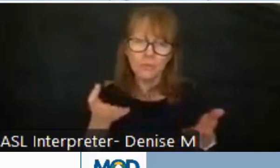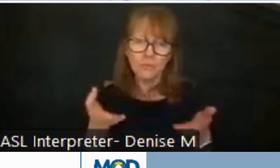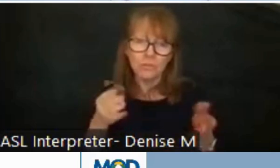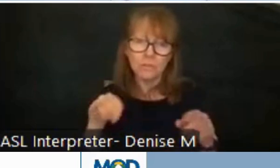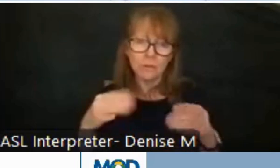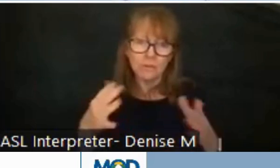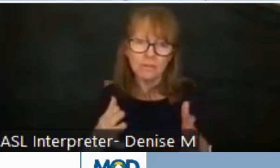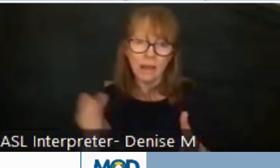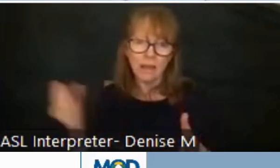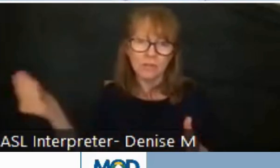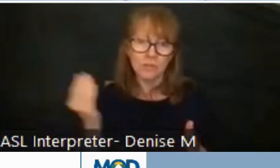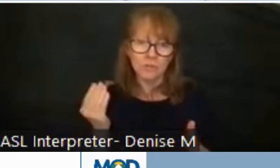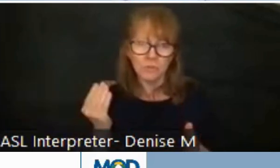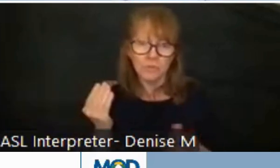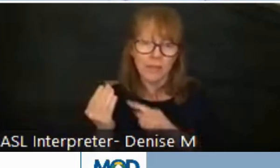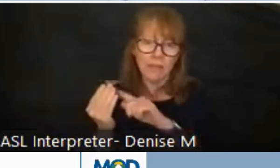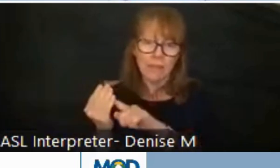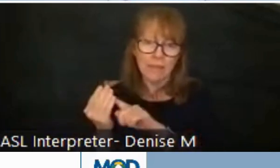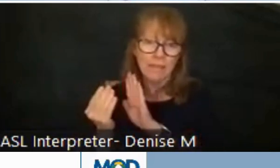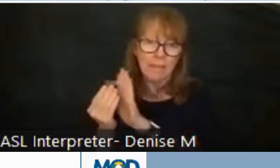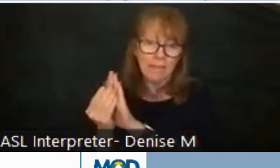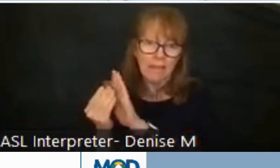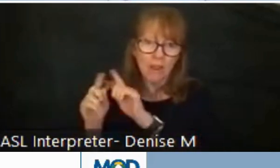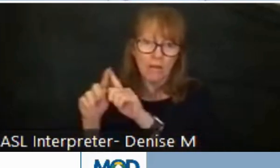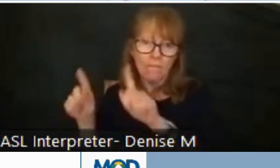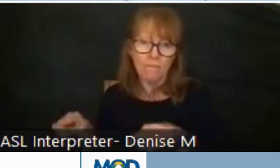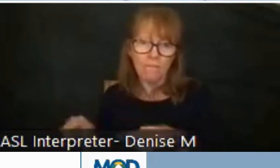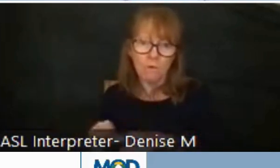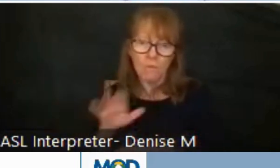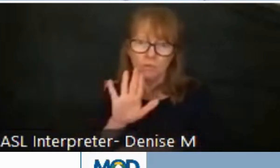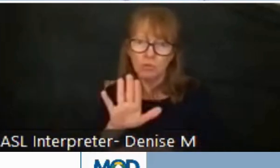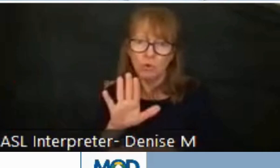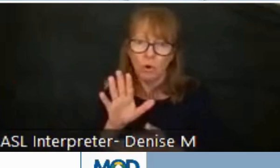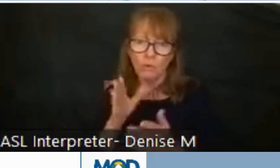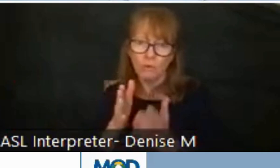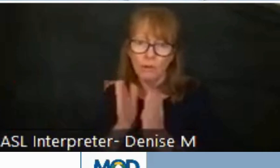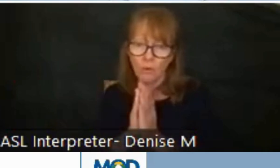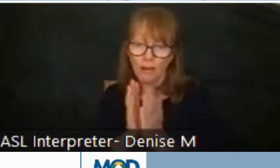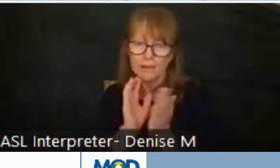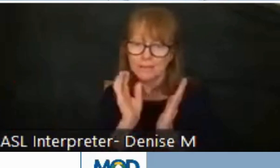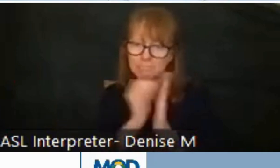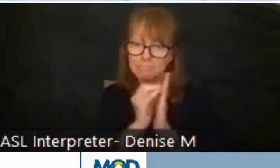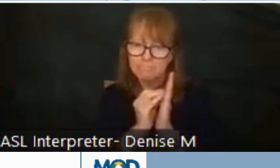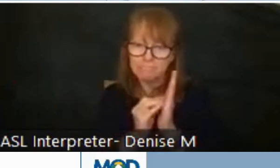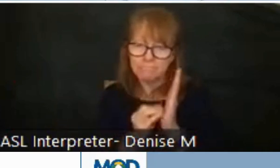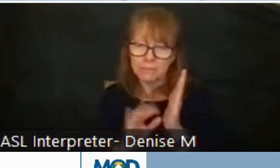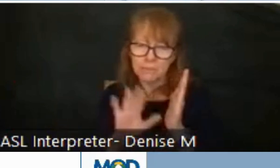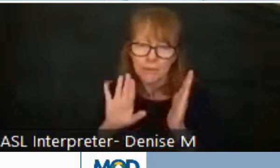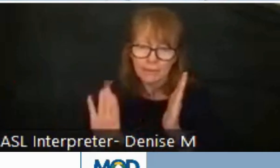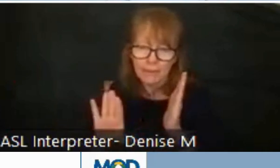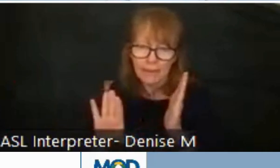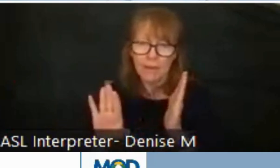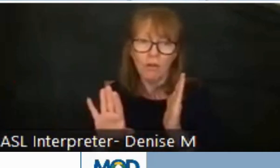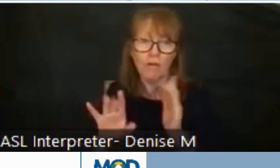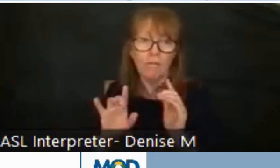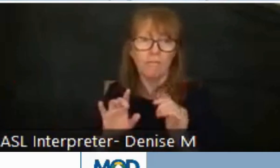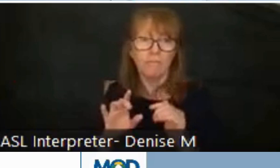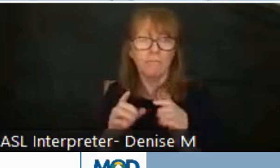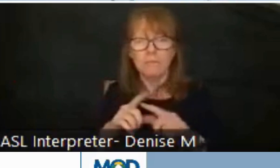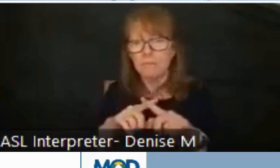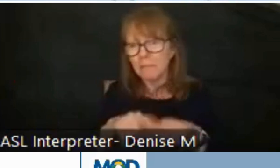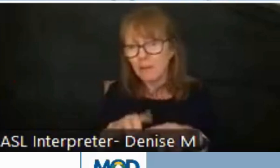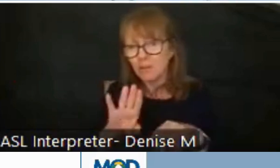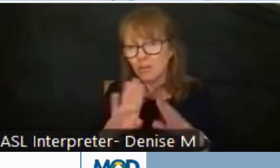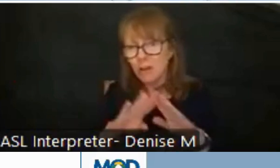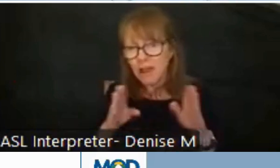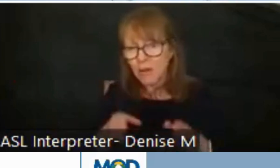you might be fitting your request into those. Depending on your housing situation, you could be submitting your request to